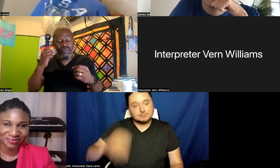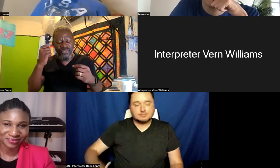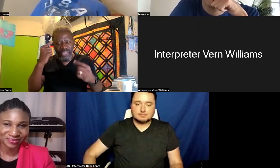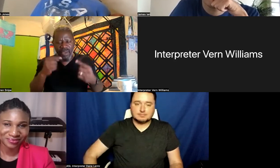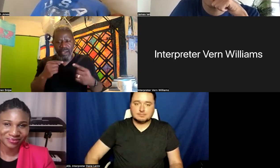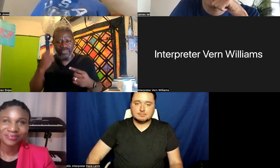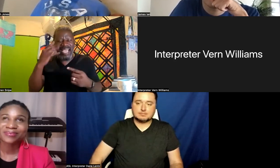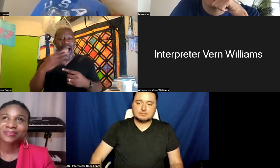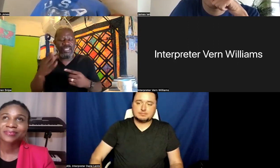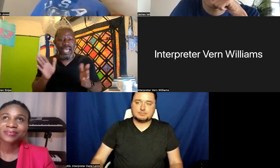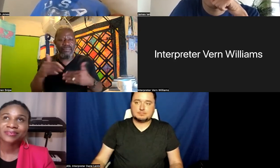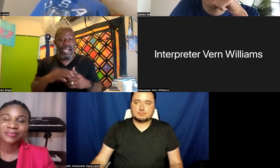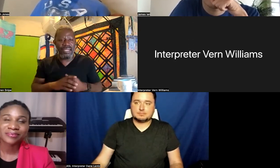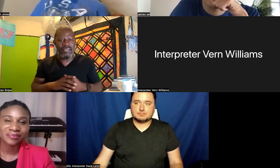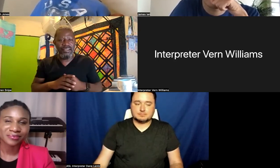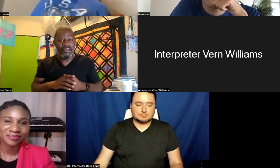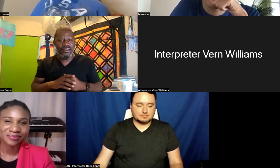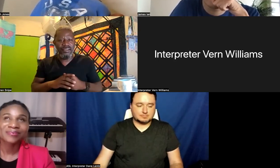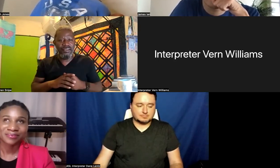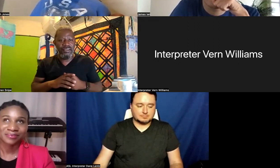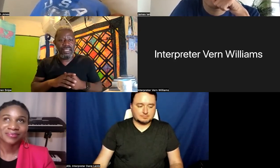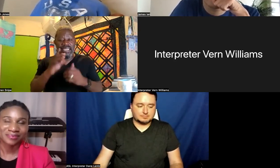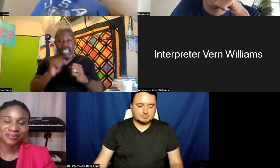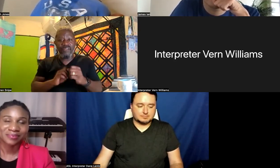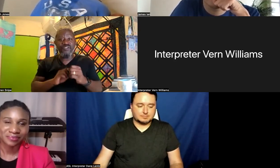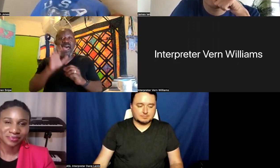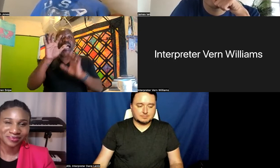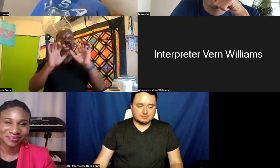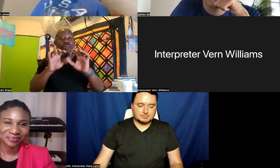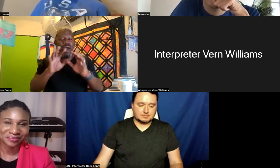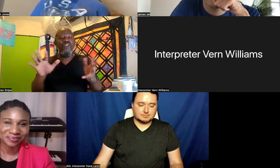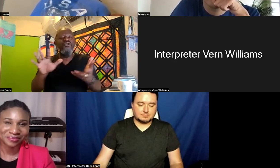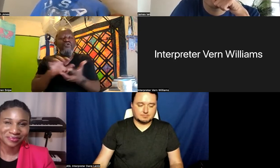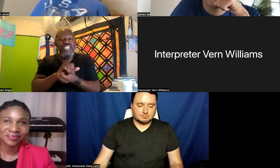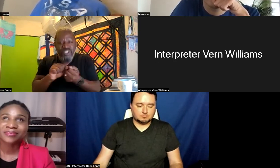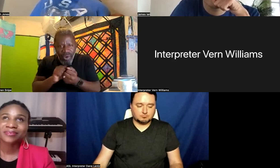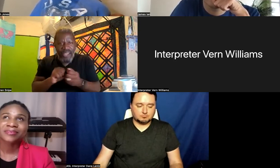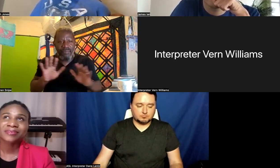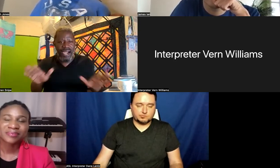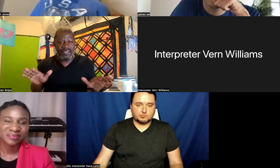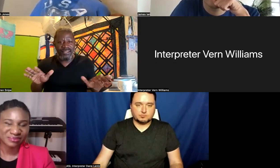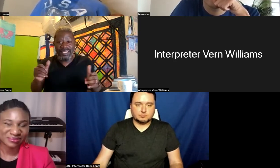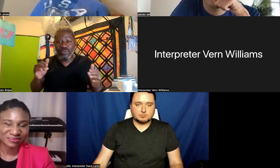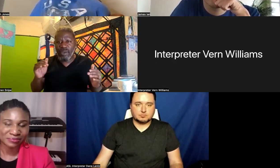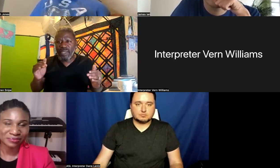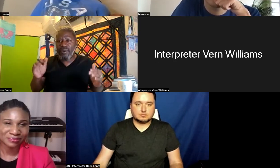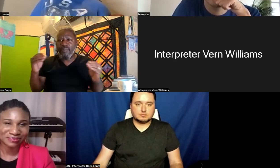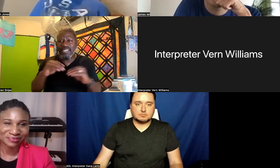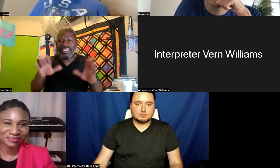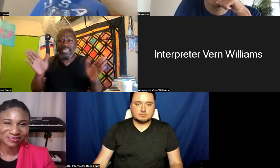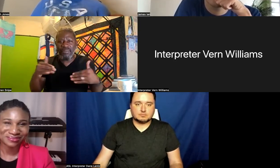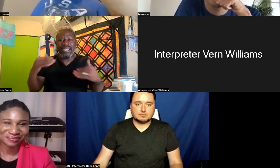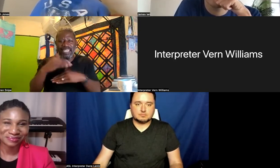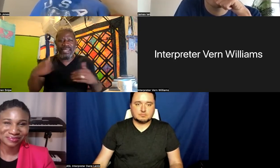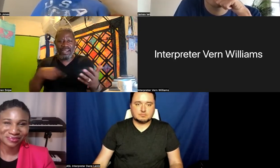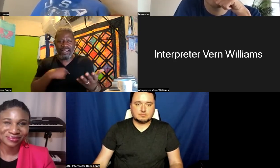them to think outside the box. Instead of trying to climb, why don't you destroy the box? This is where people put